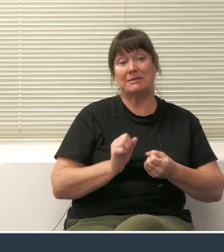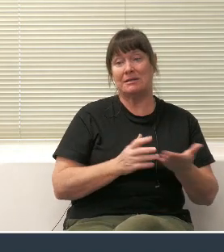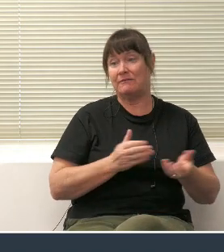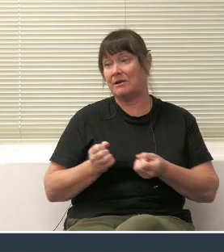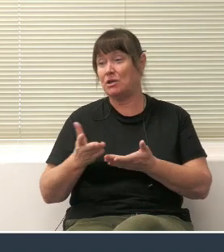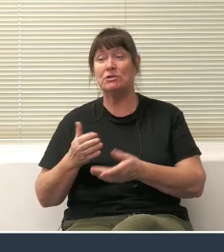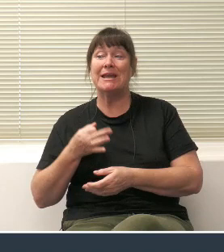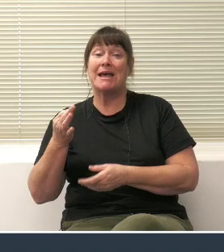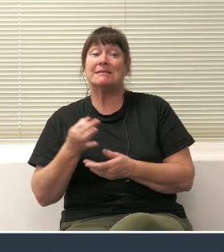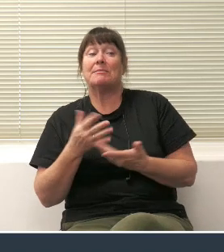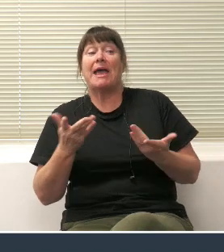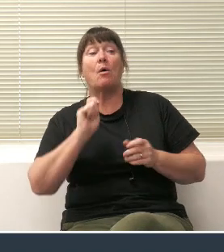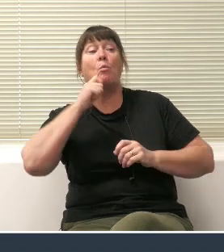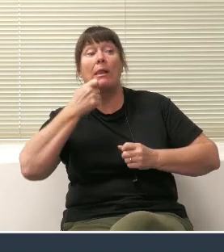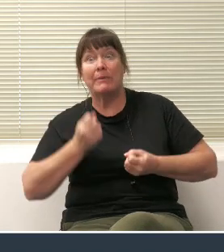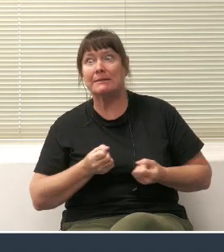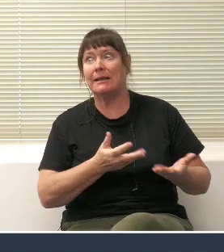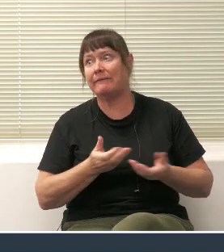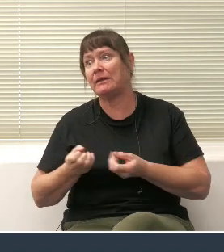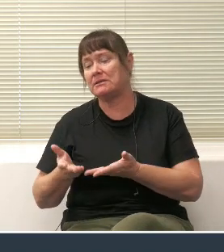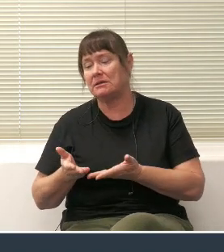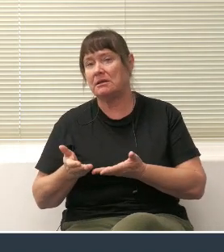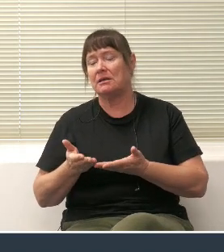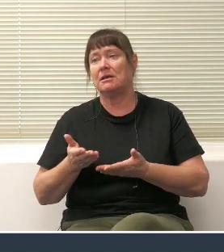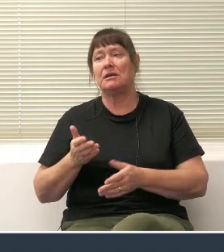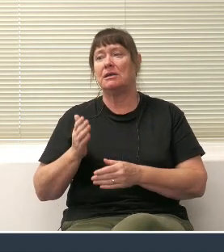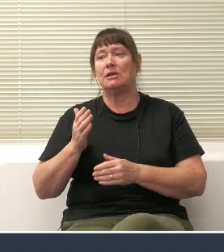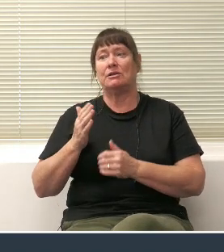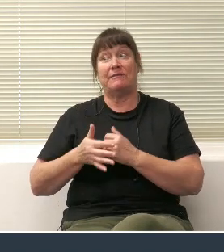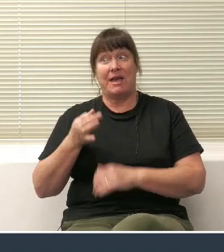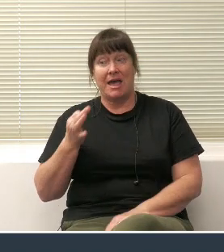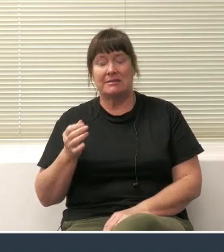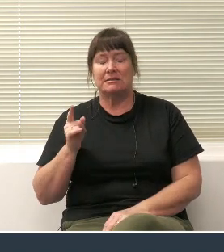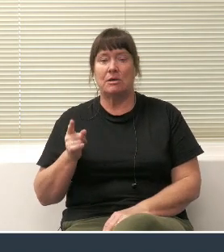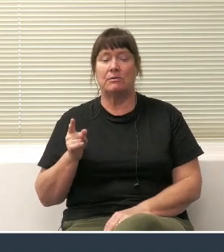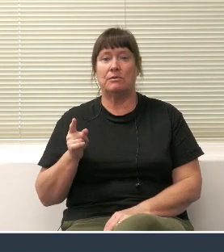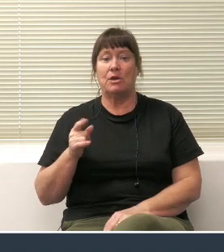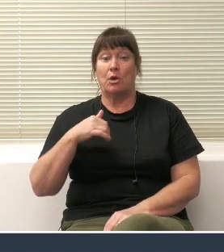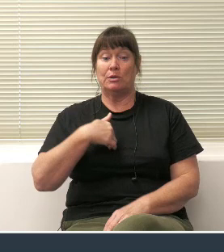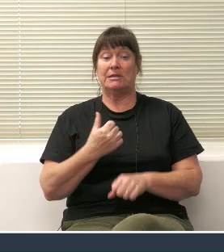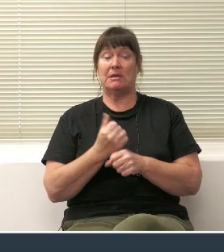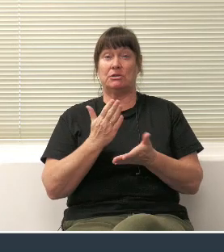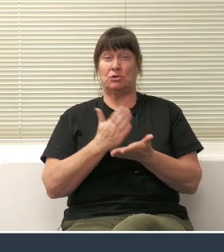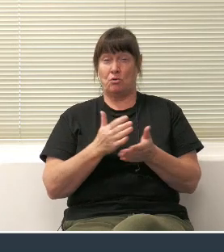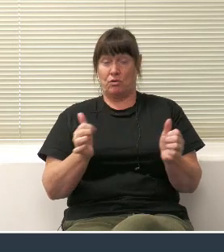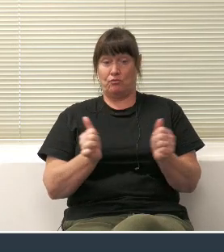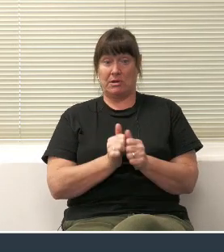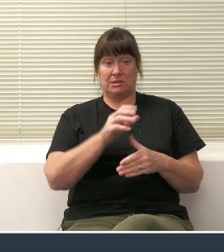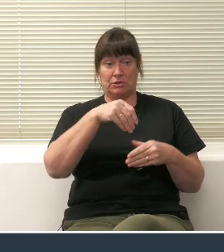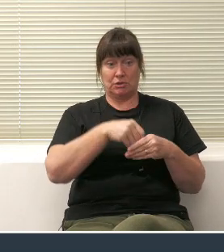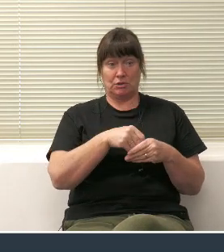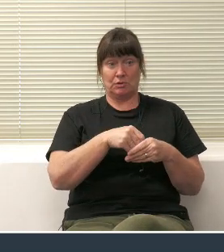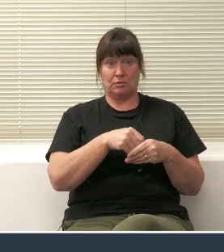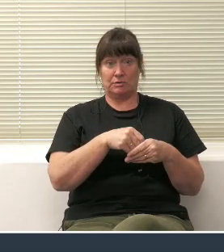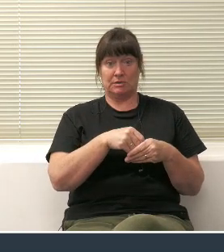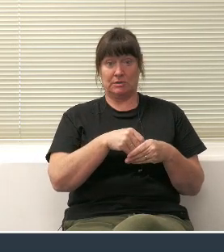be delivered, and so I think you might also want to make sure that the resolution includes, or